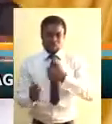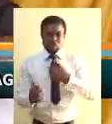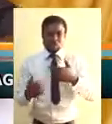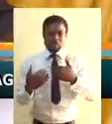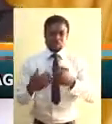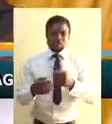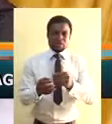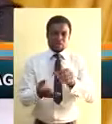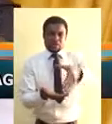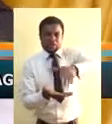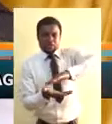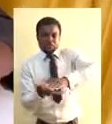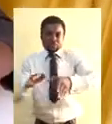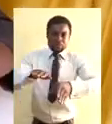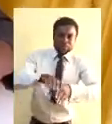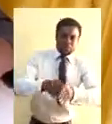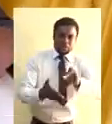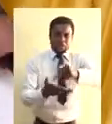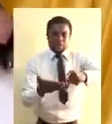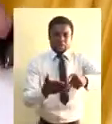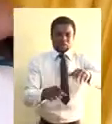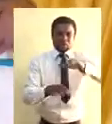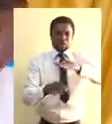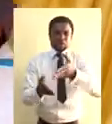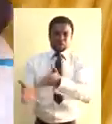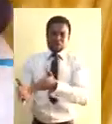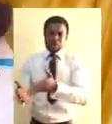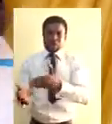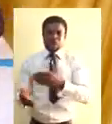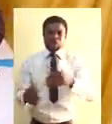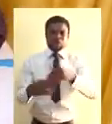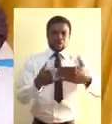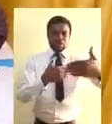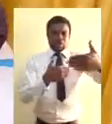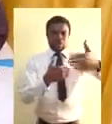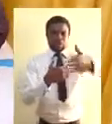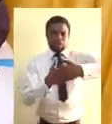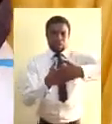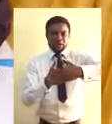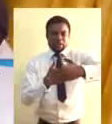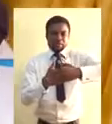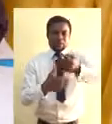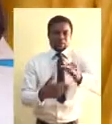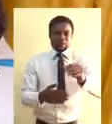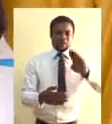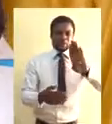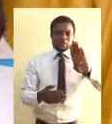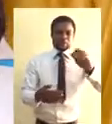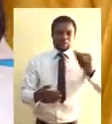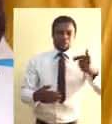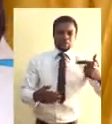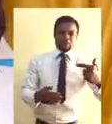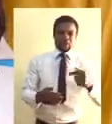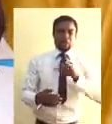parts over here, and we also have the back of the bag. I would like you